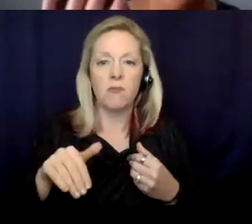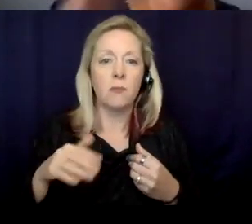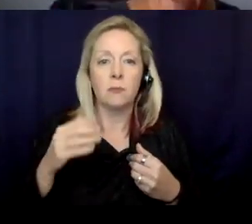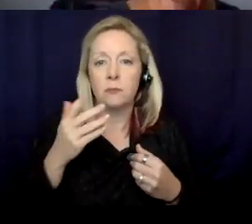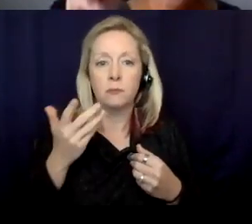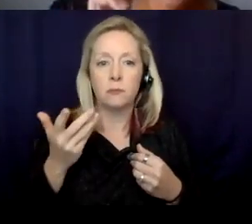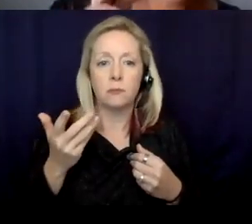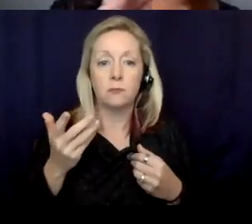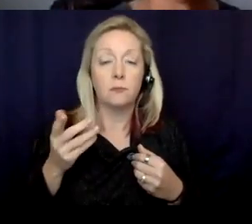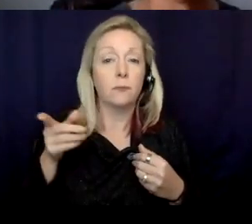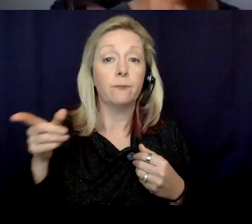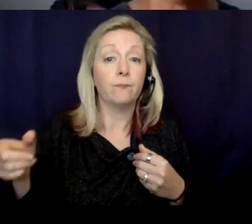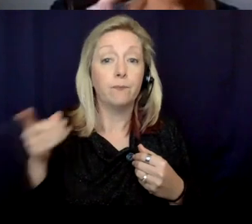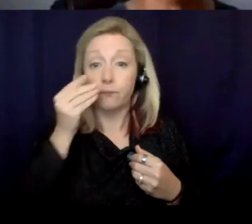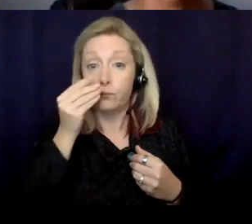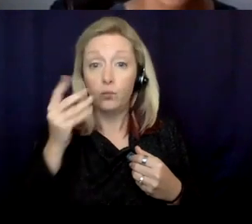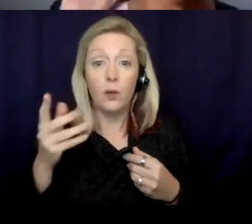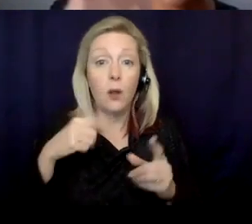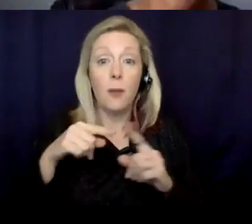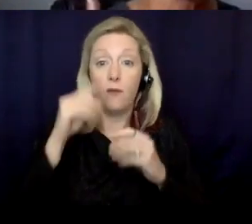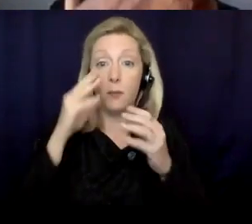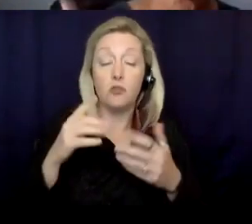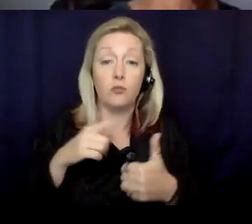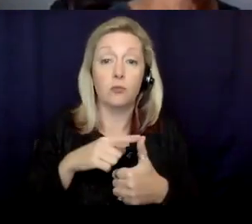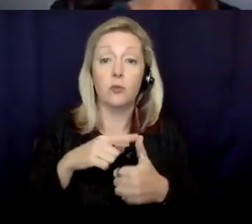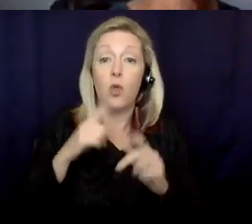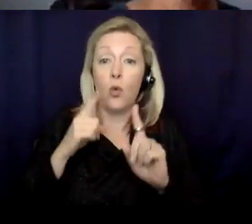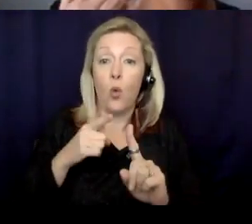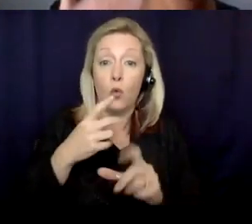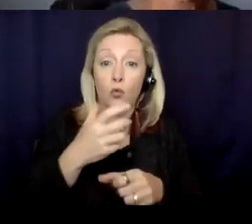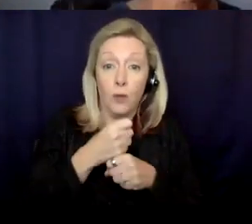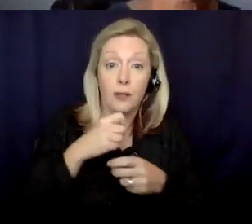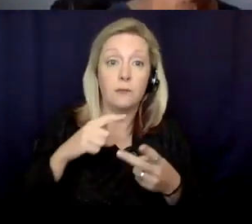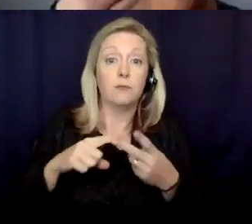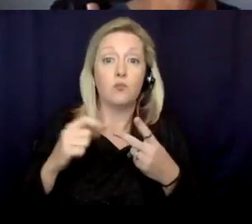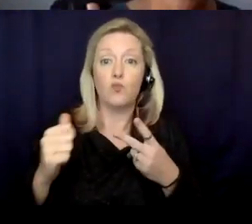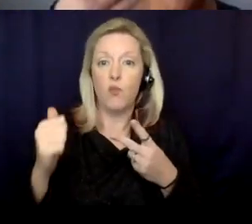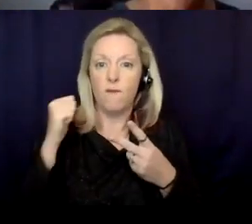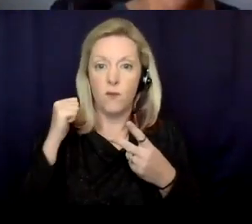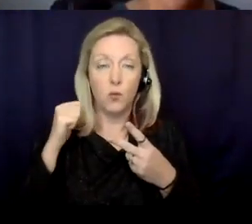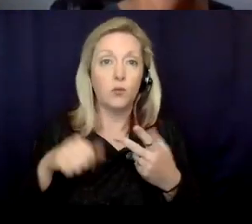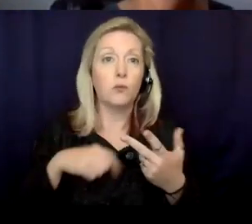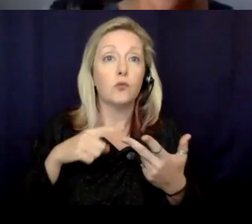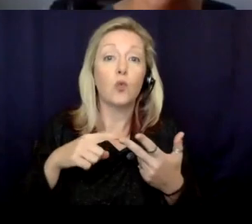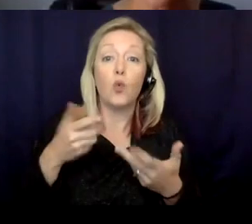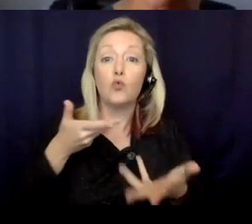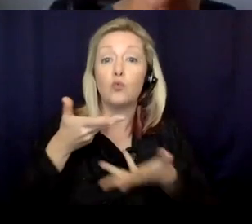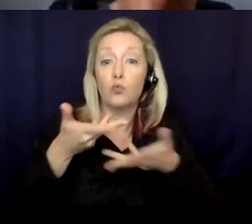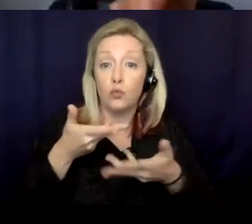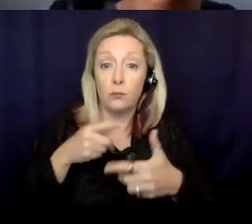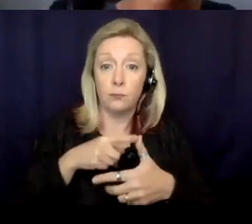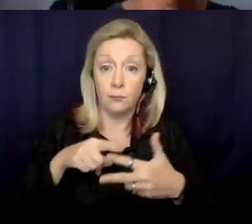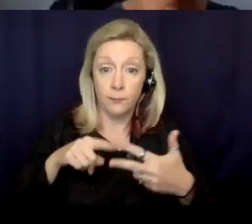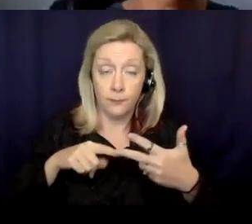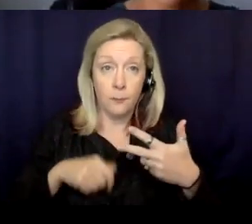care. They don't care at this stage about that. So we're really looking at these other things.